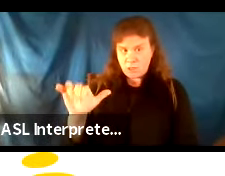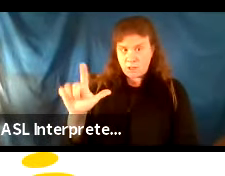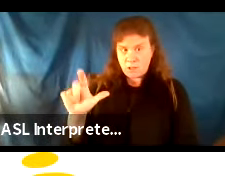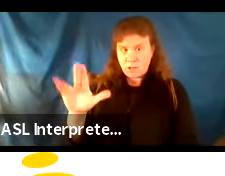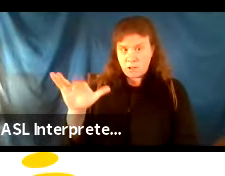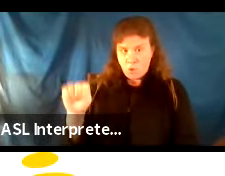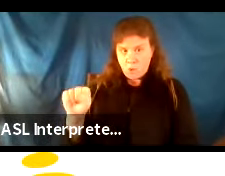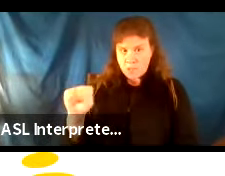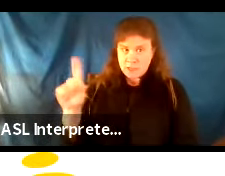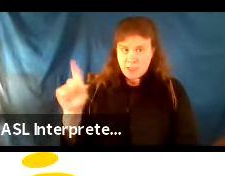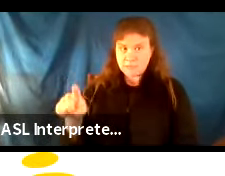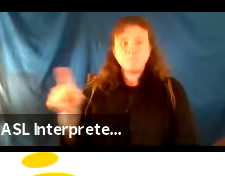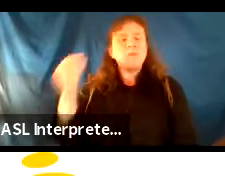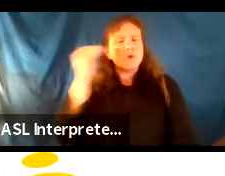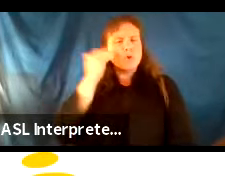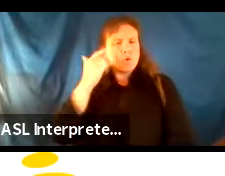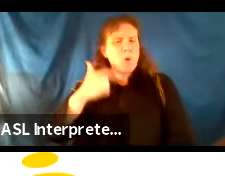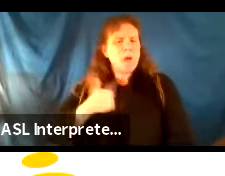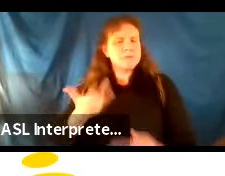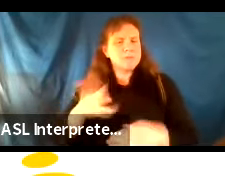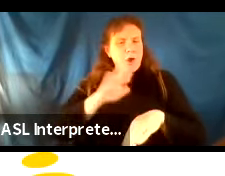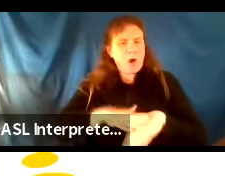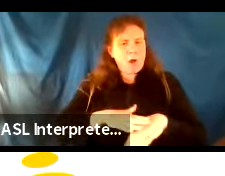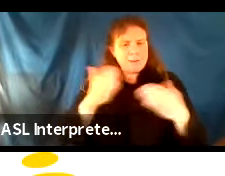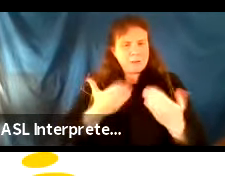He knew I was going to be in this platform on